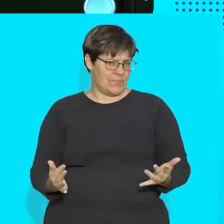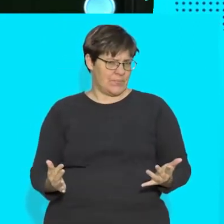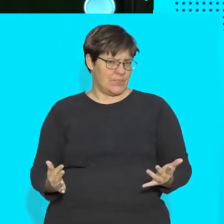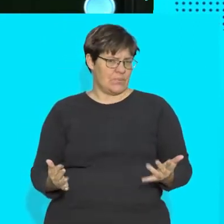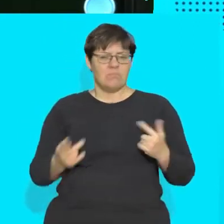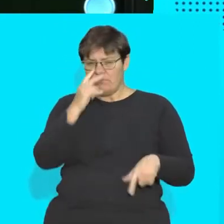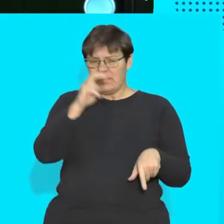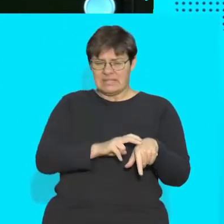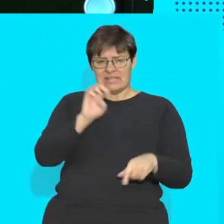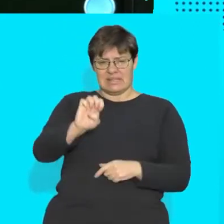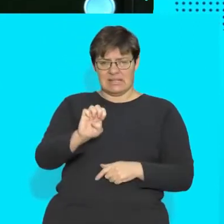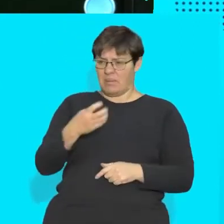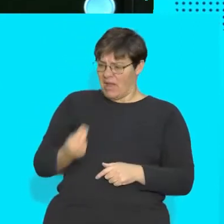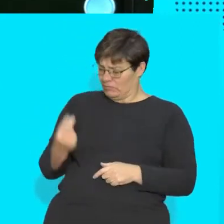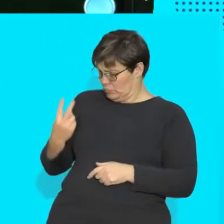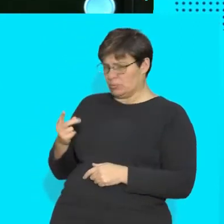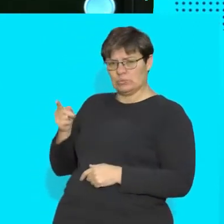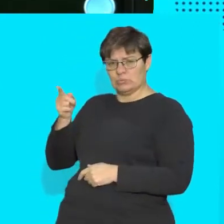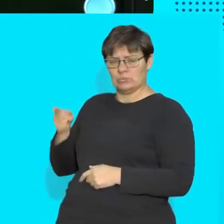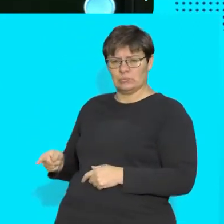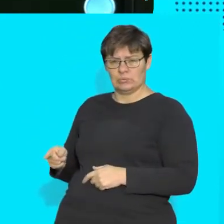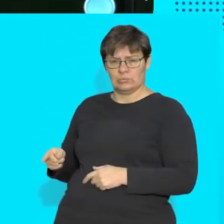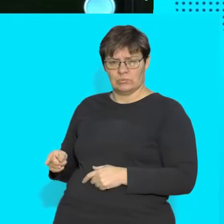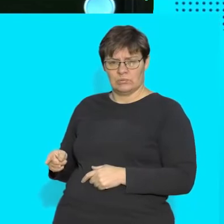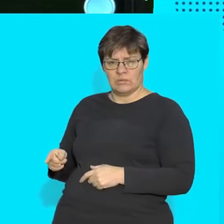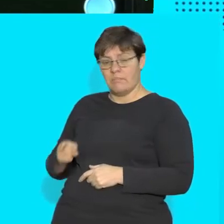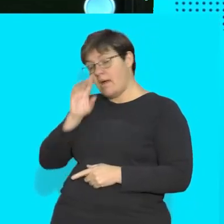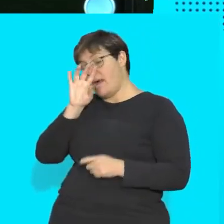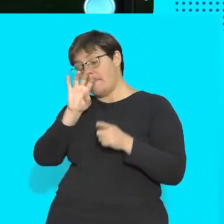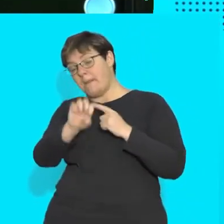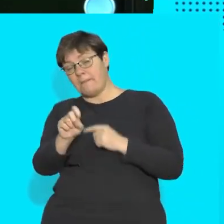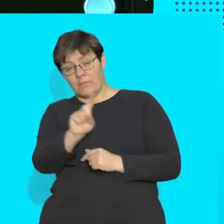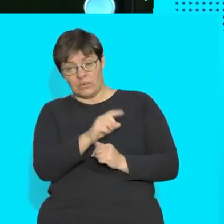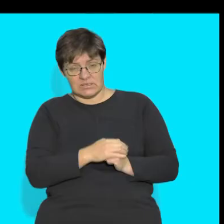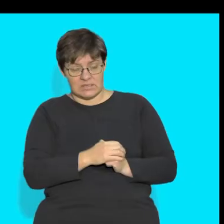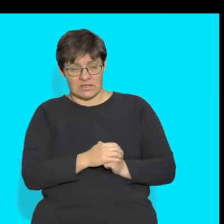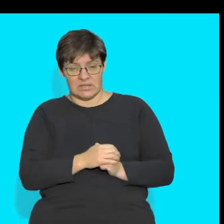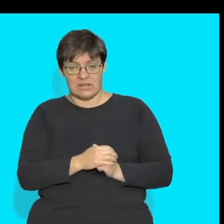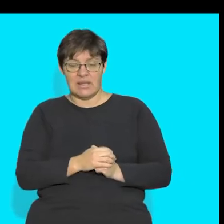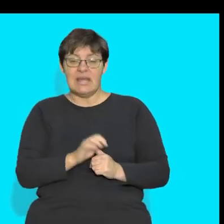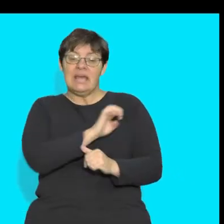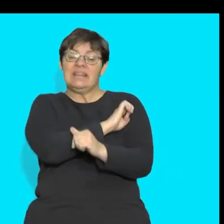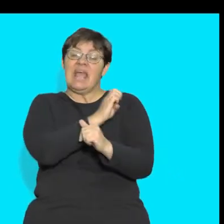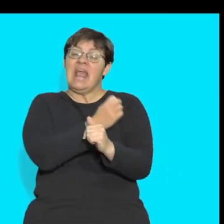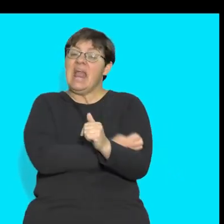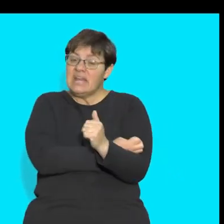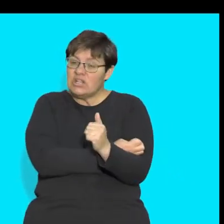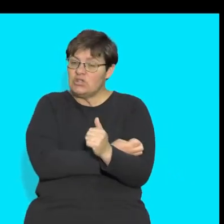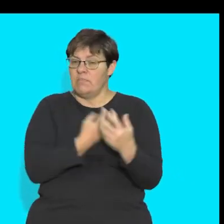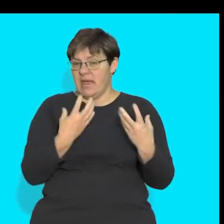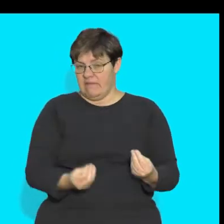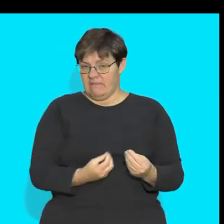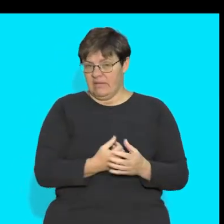I need E, and I've got 2 here. What we need to recognize is the energy that it's going to